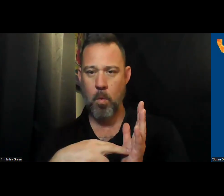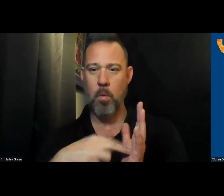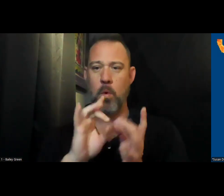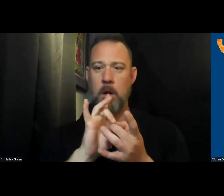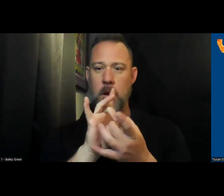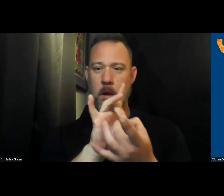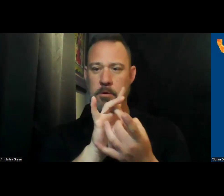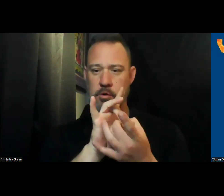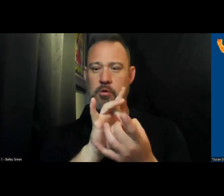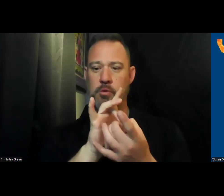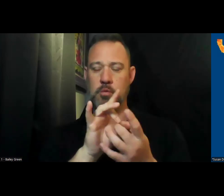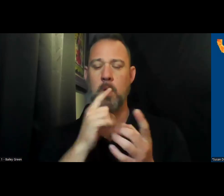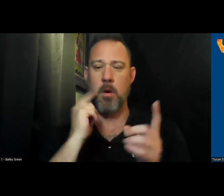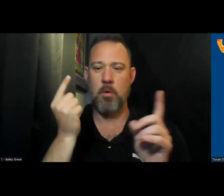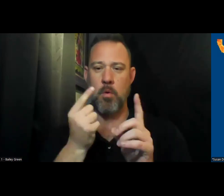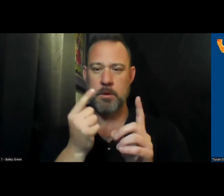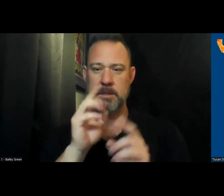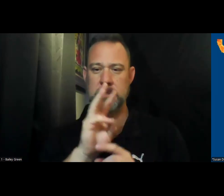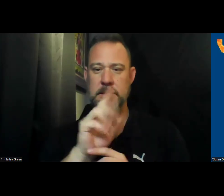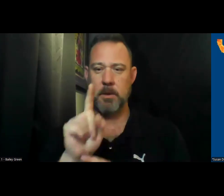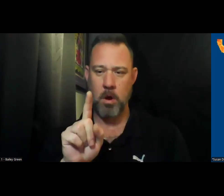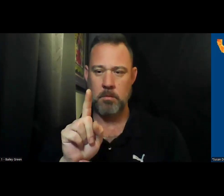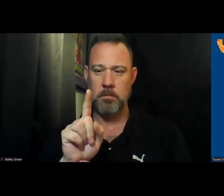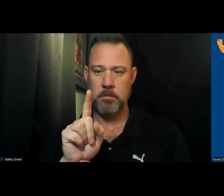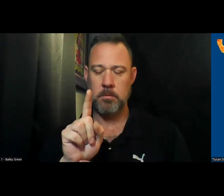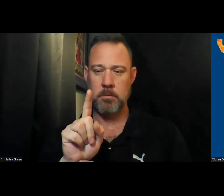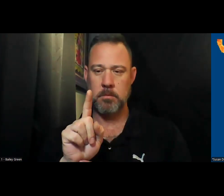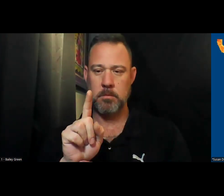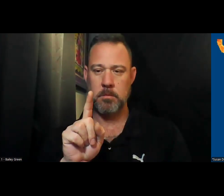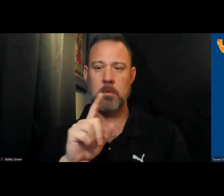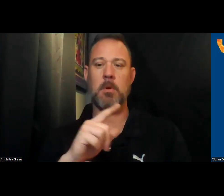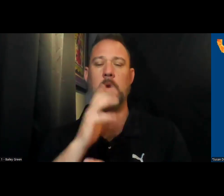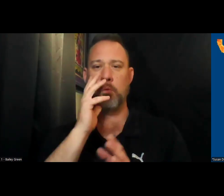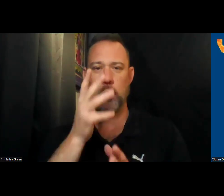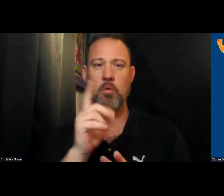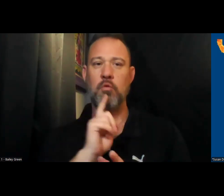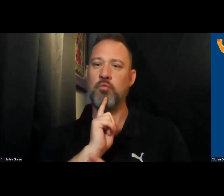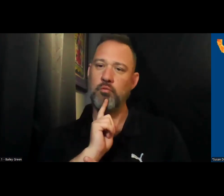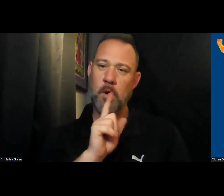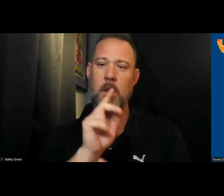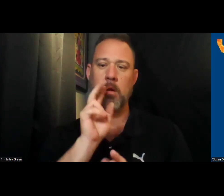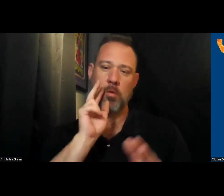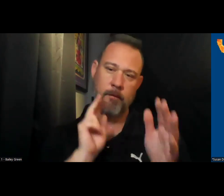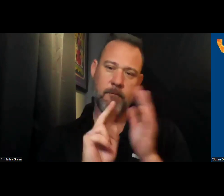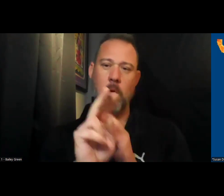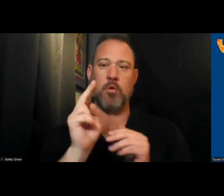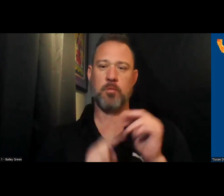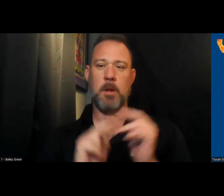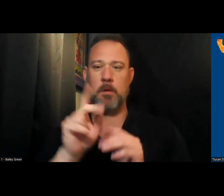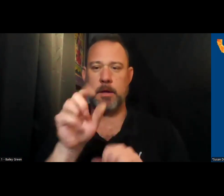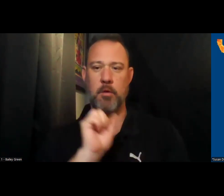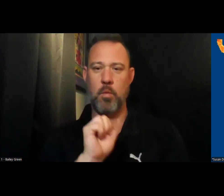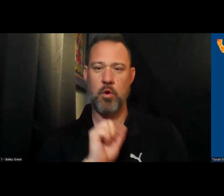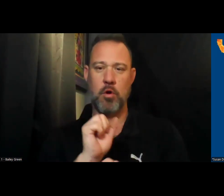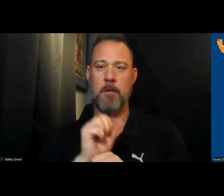one of our initiatives there. It's Initiative 61. And we're really looking forward to building off of the work that